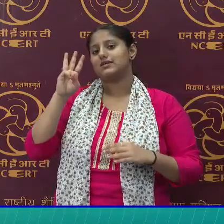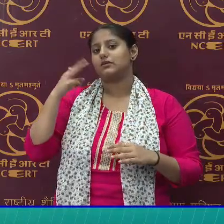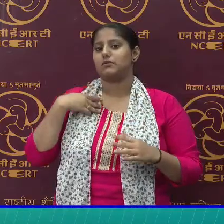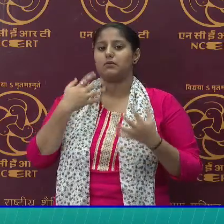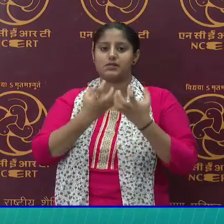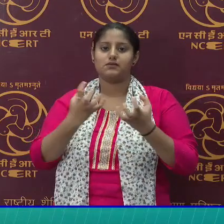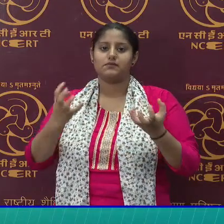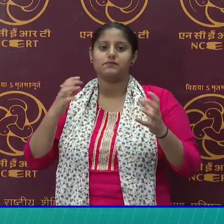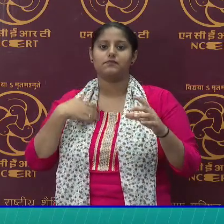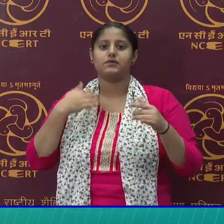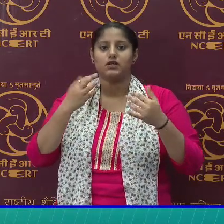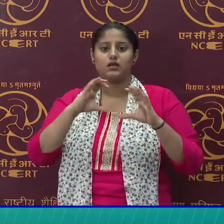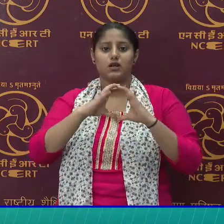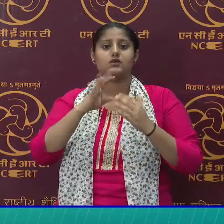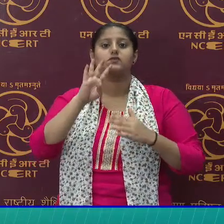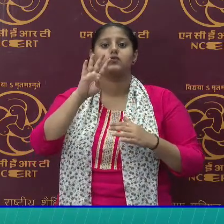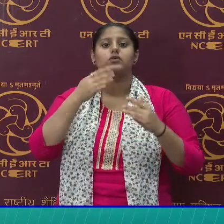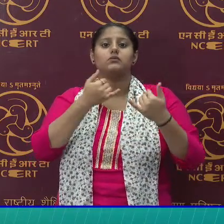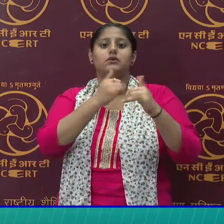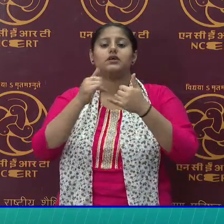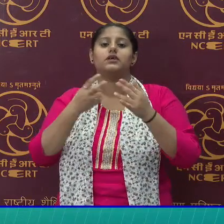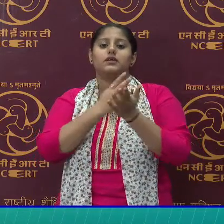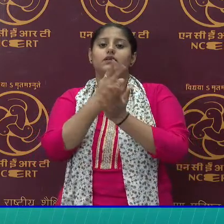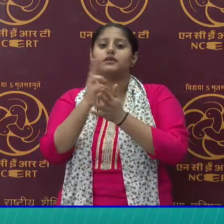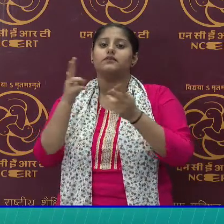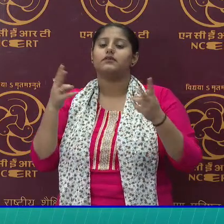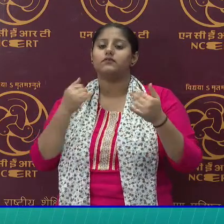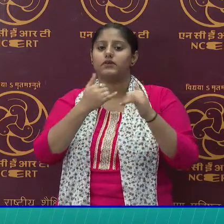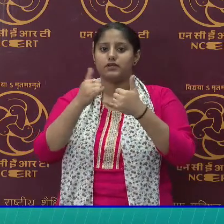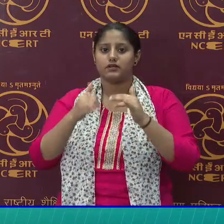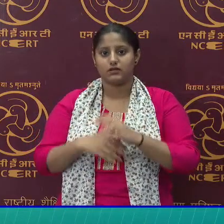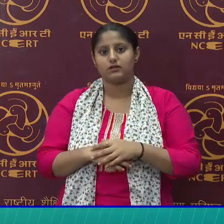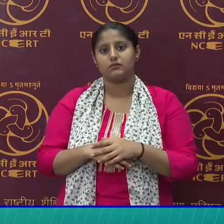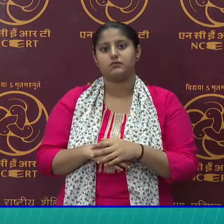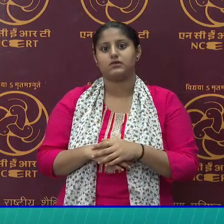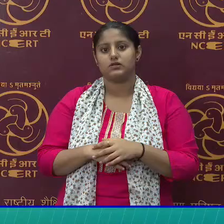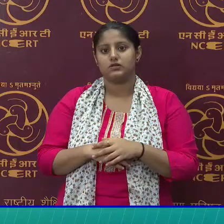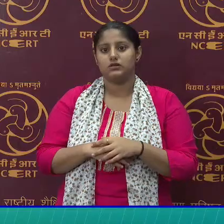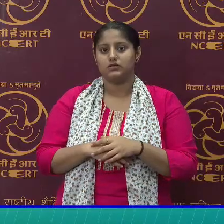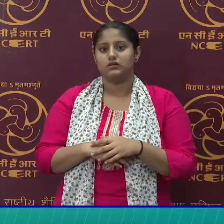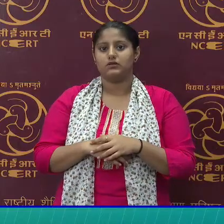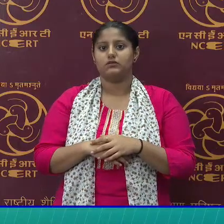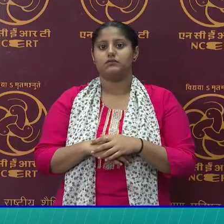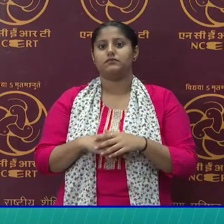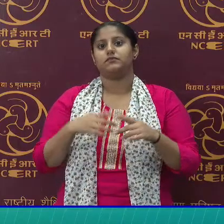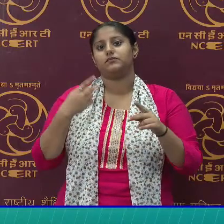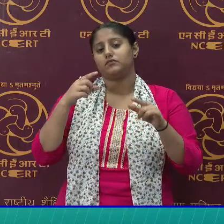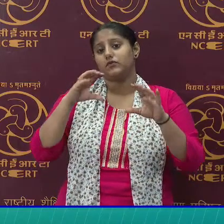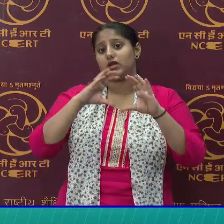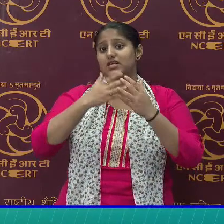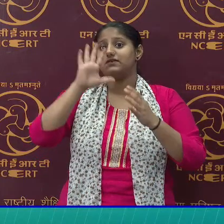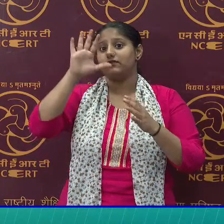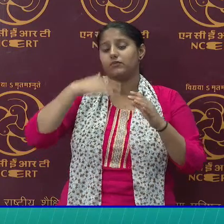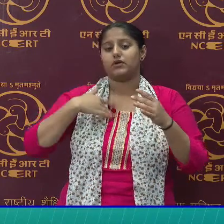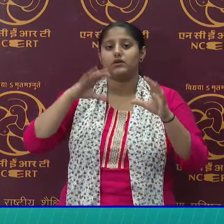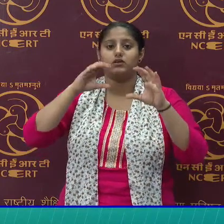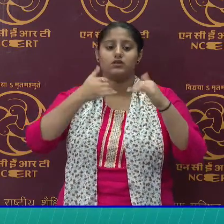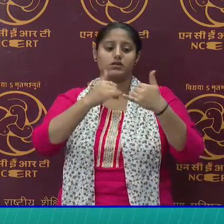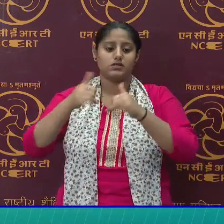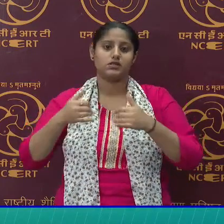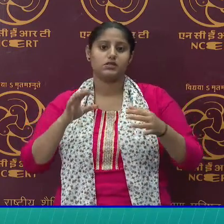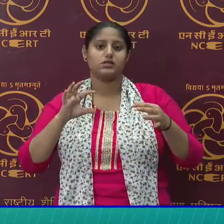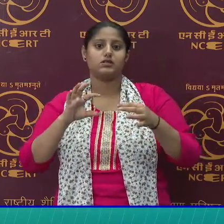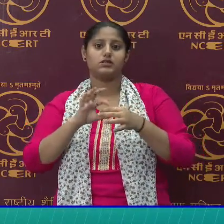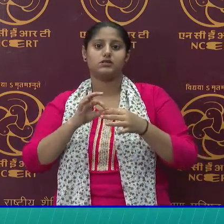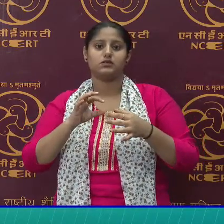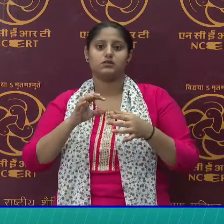we have games, and in grade 5 hopefully we will be talking about games and sports together. So this